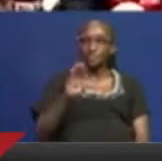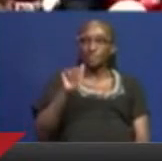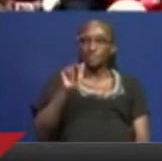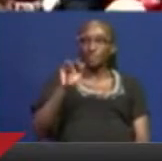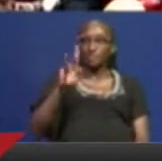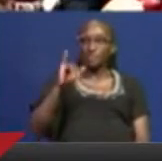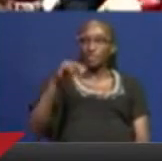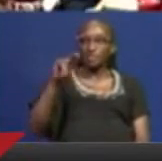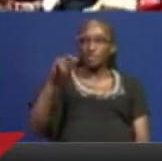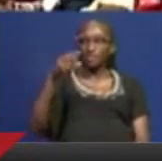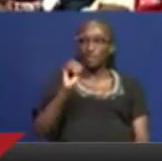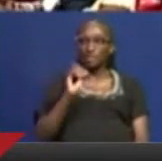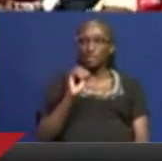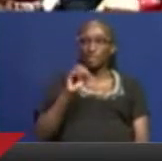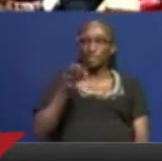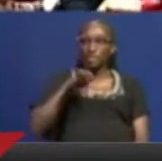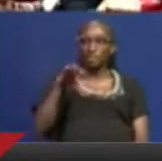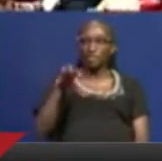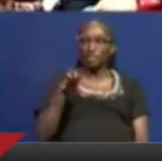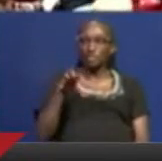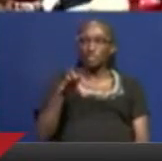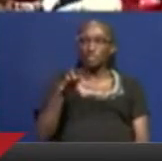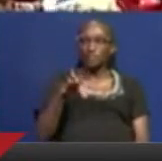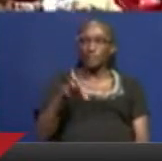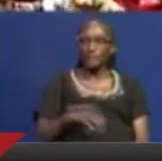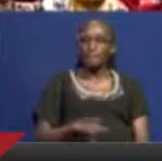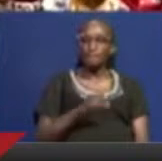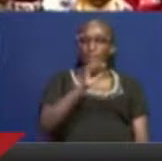Baringo County, Sergon Florence Jamatia.